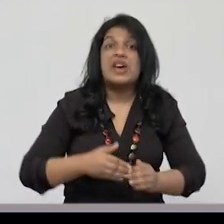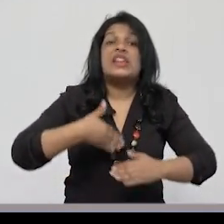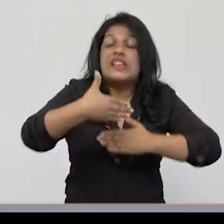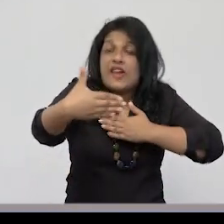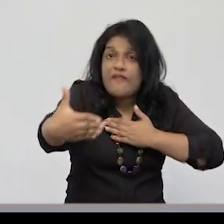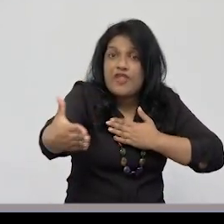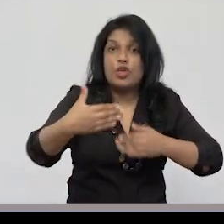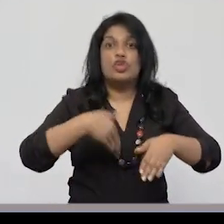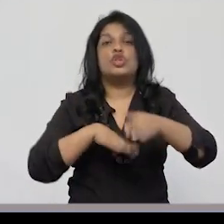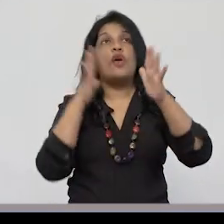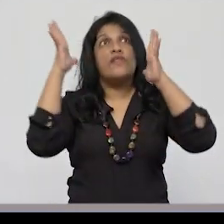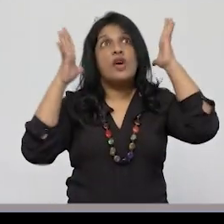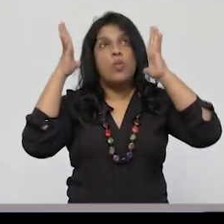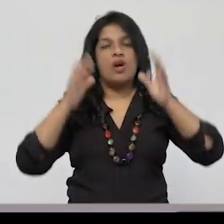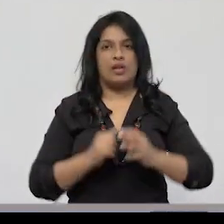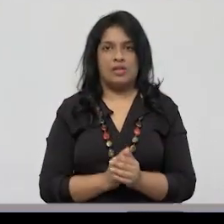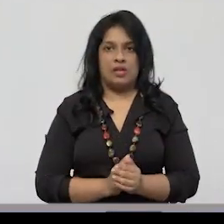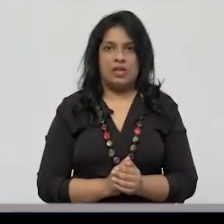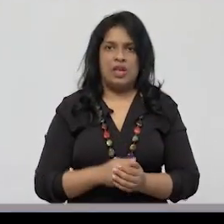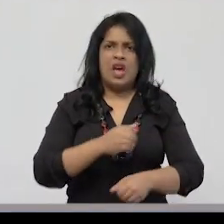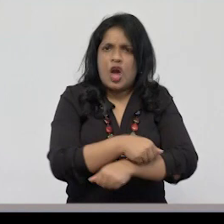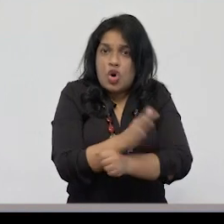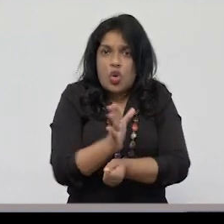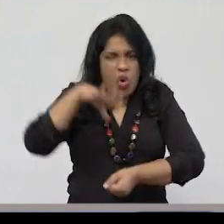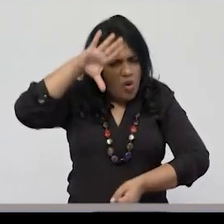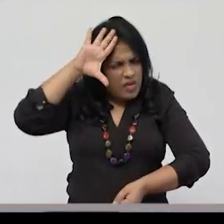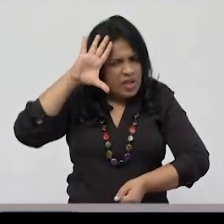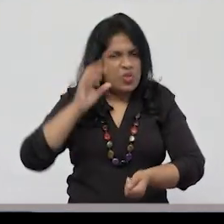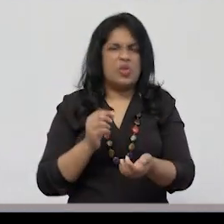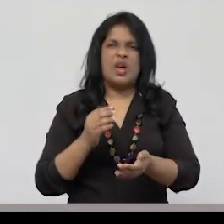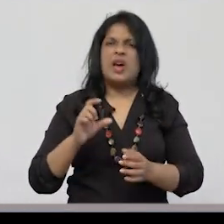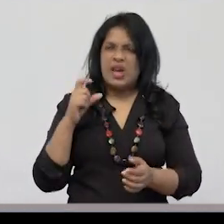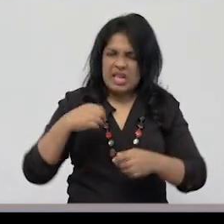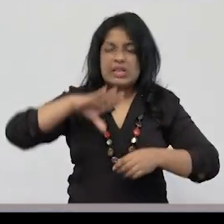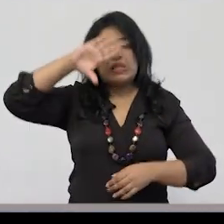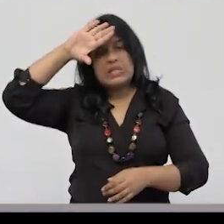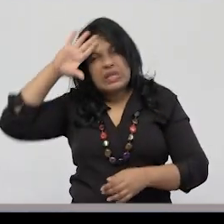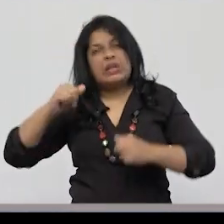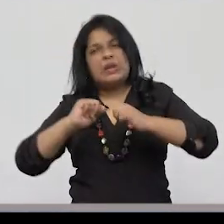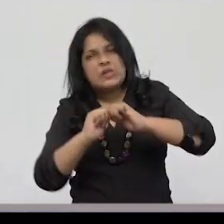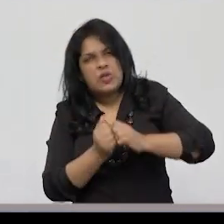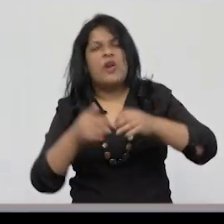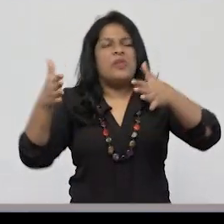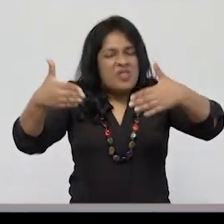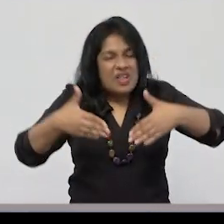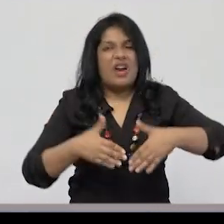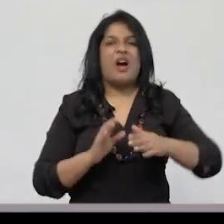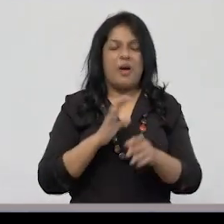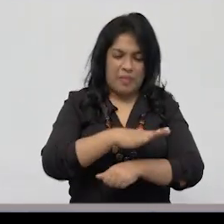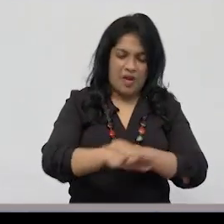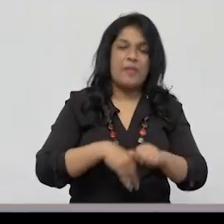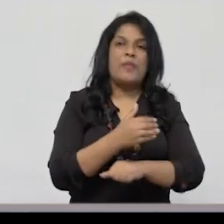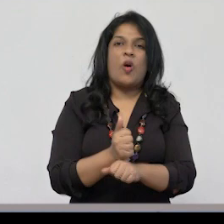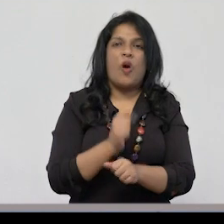God's word never fails. What he said he will do. Right? I'm going to take you to Matthew 11, just